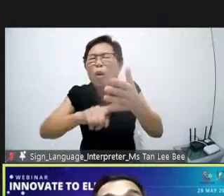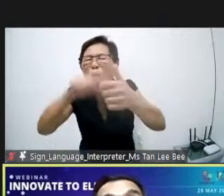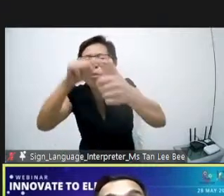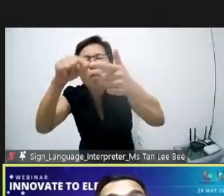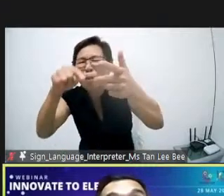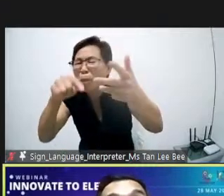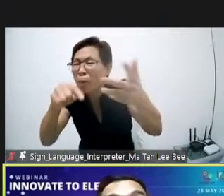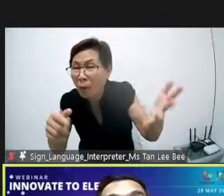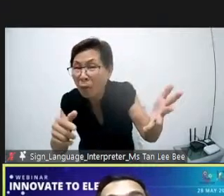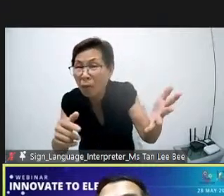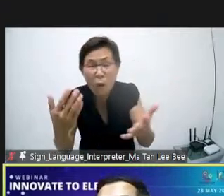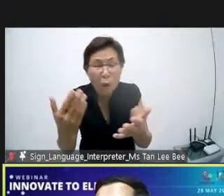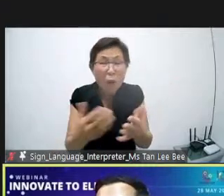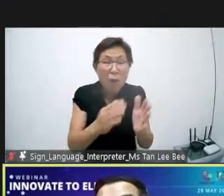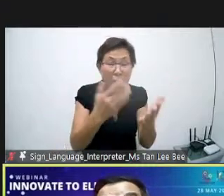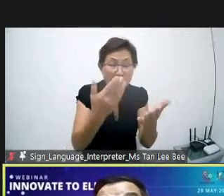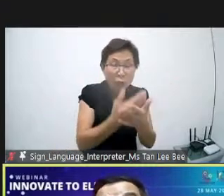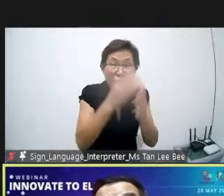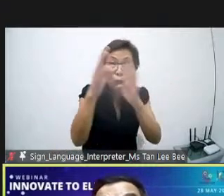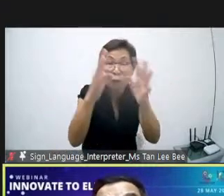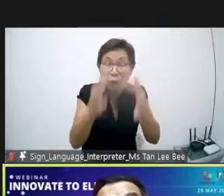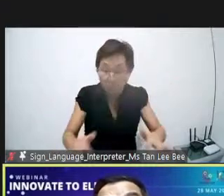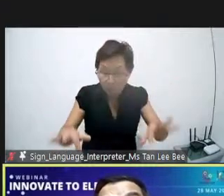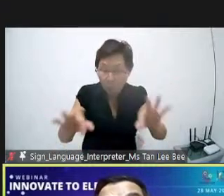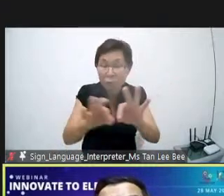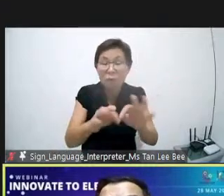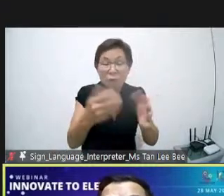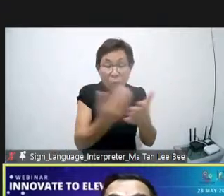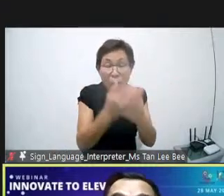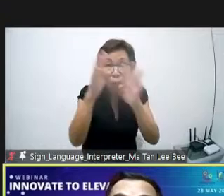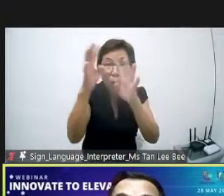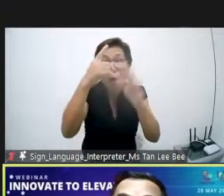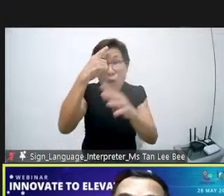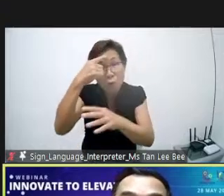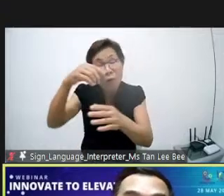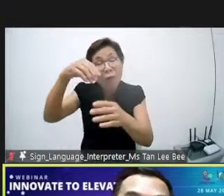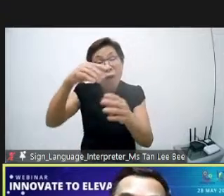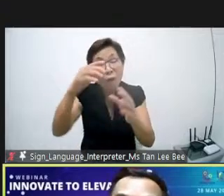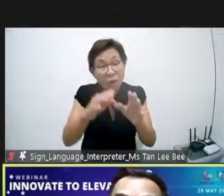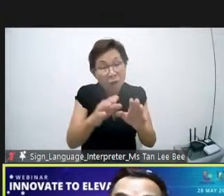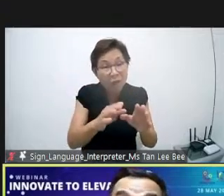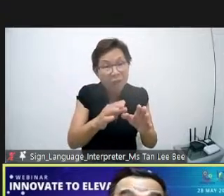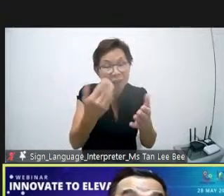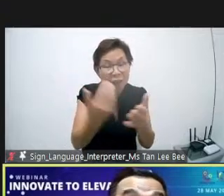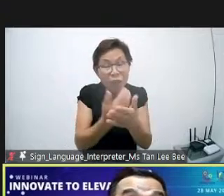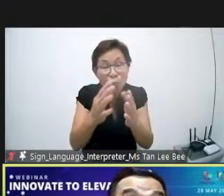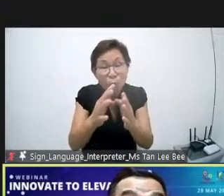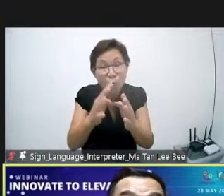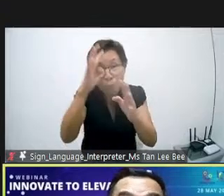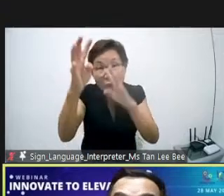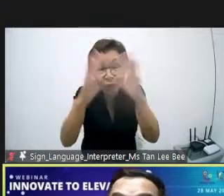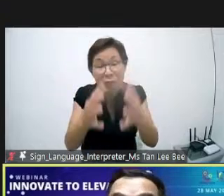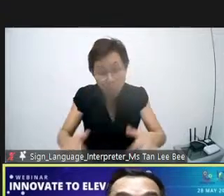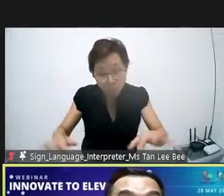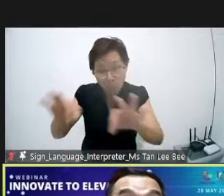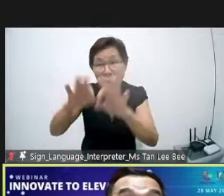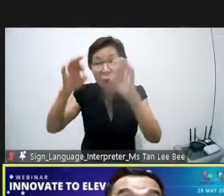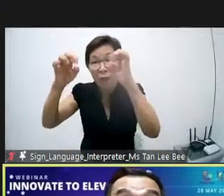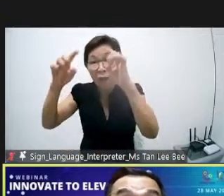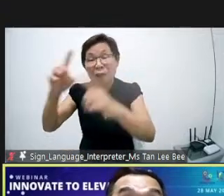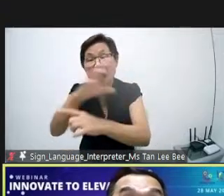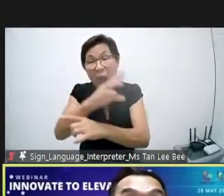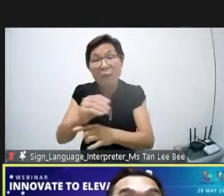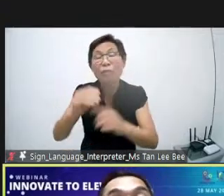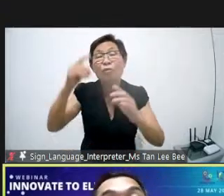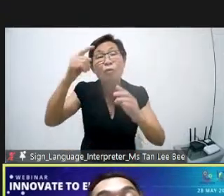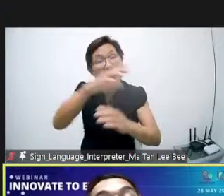important. Innovation is important to not only for education sectors but actually to our countries and our